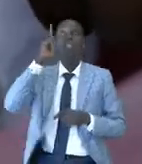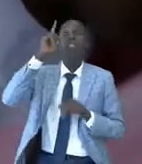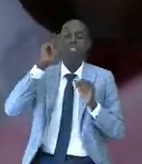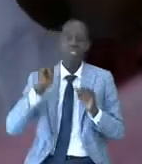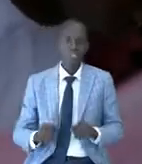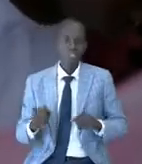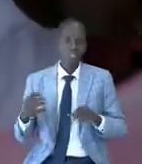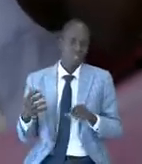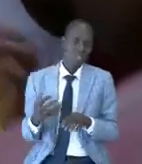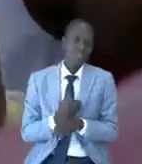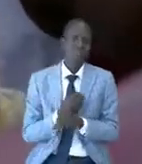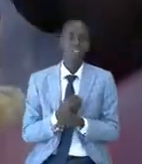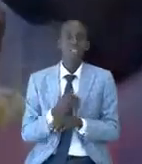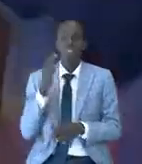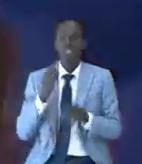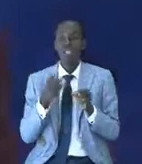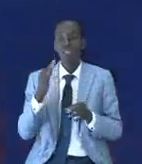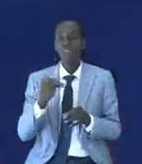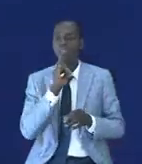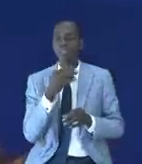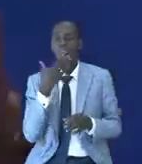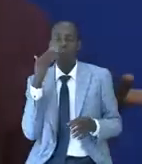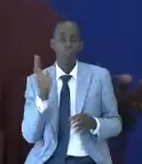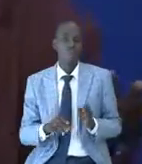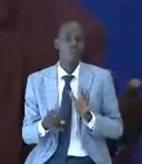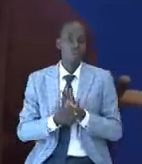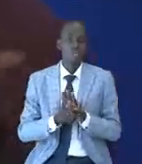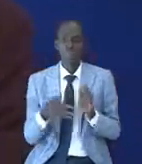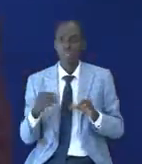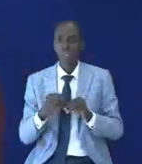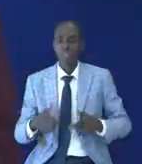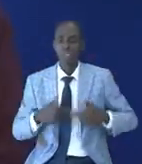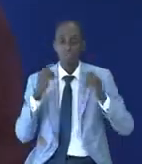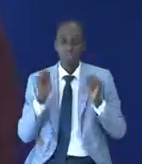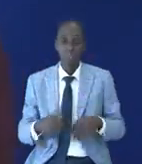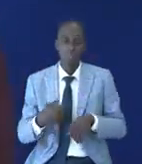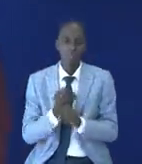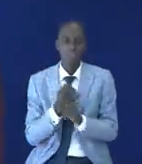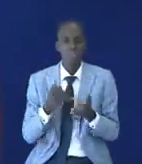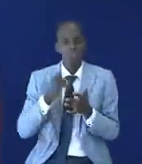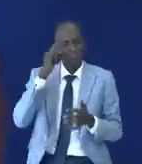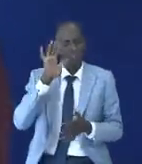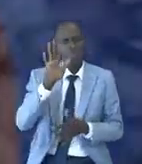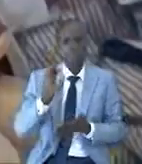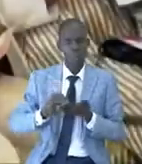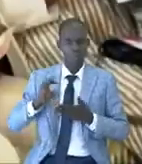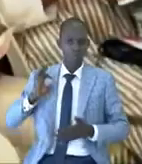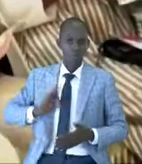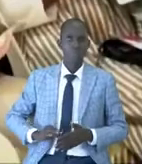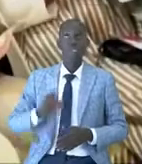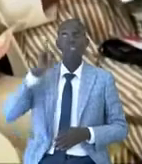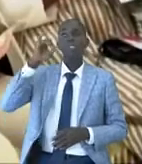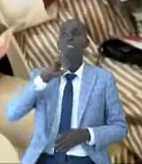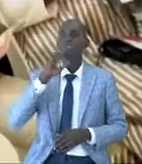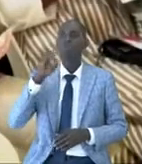take the disadvantage of your life and make it an advantage. He's so great that he